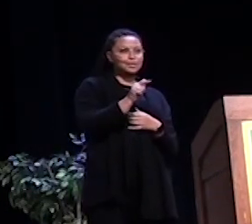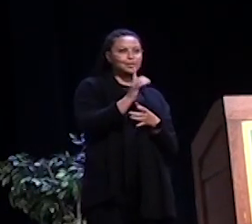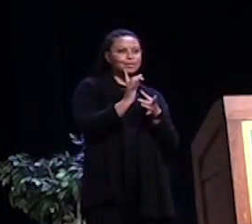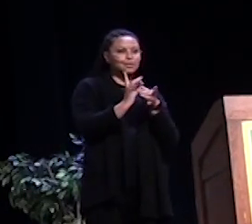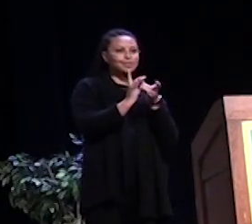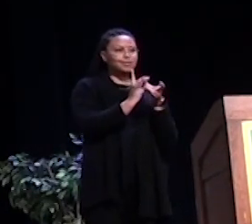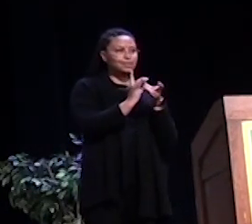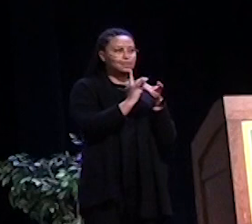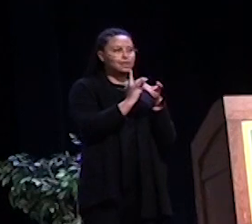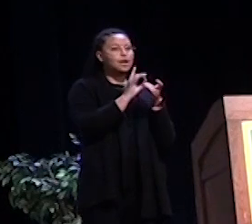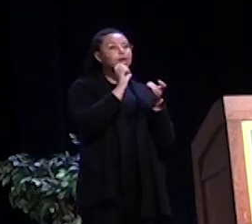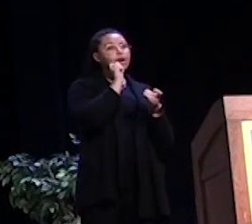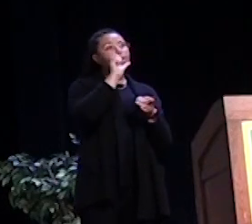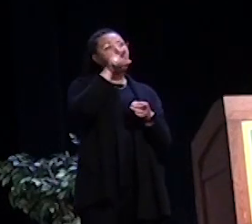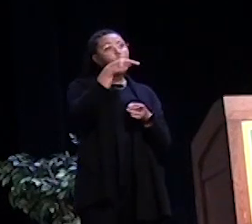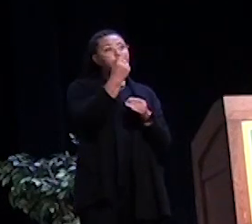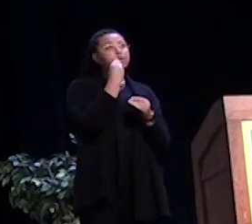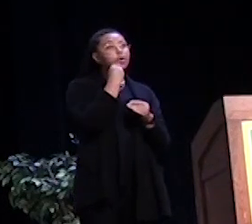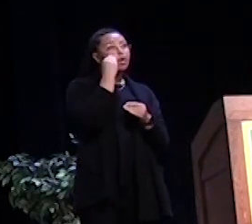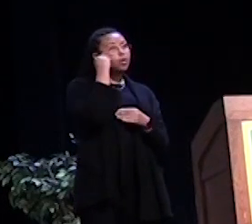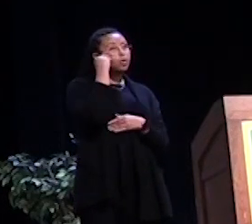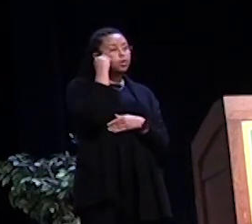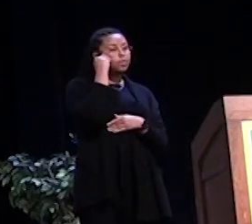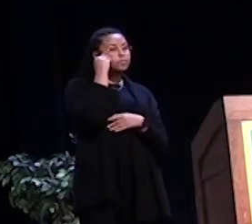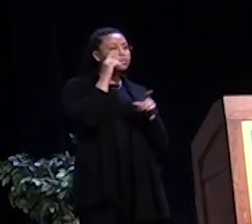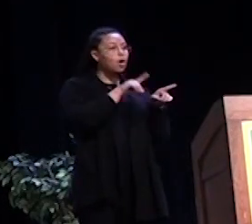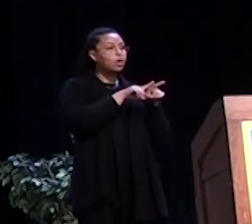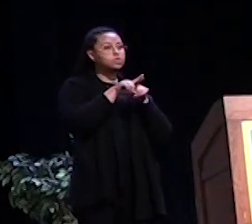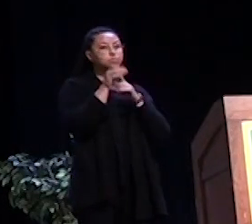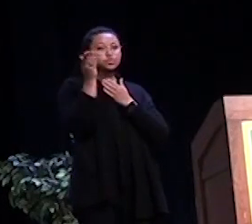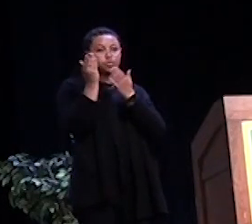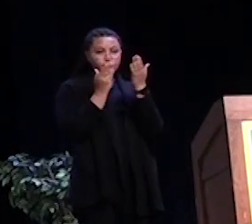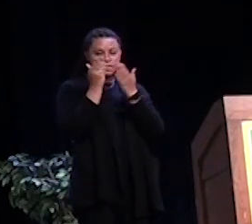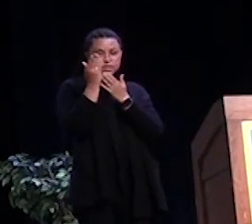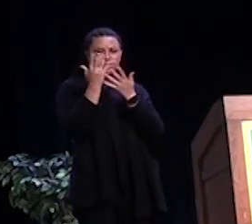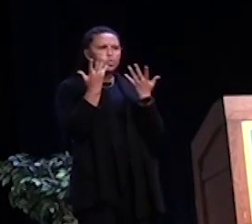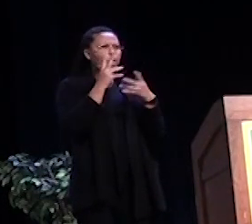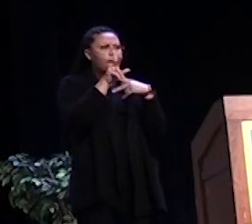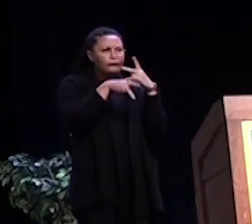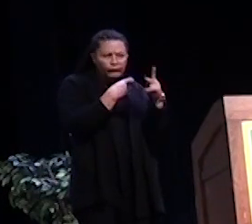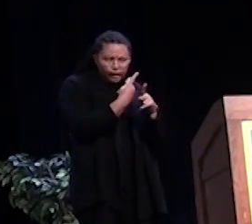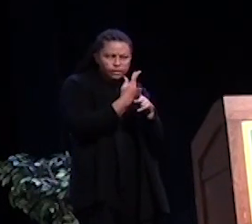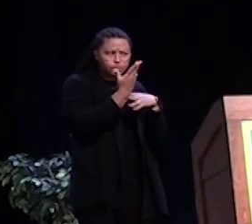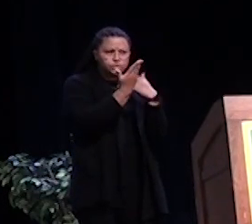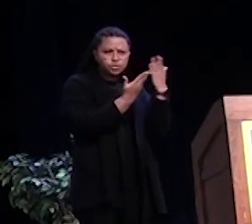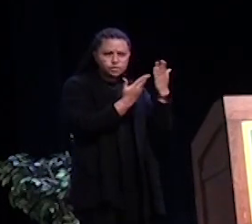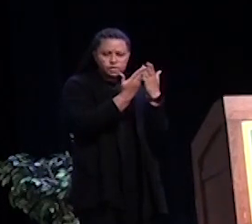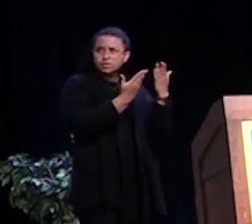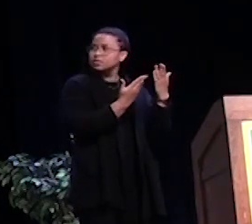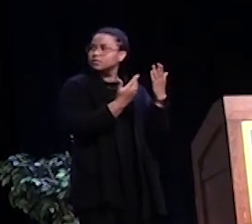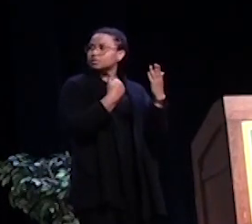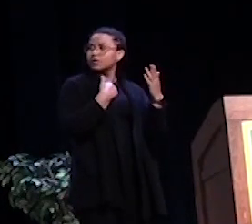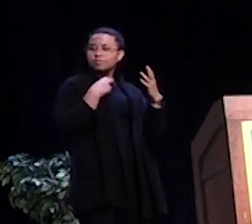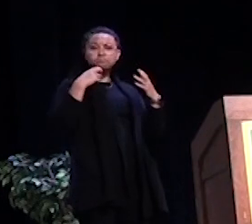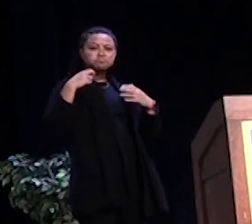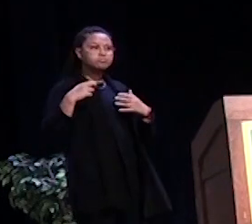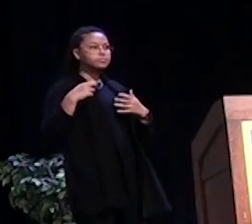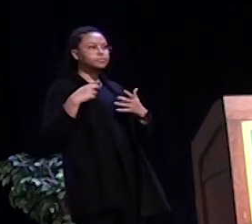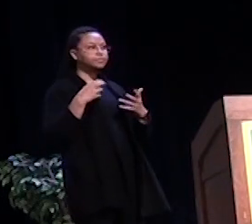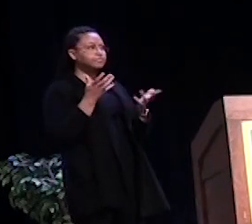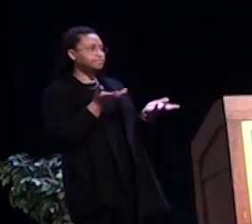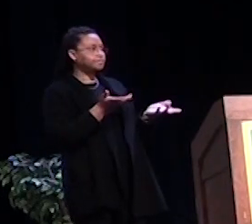into not just the home, but the services, what types of services. And I think, you know, I'm seeing a theme here, right? And